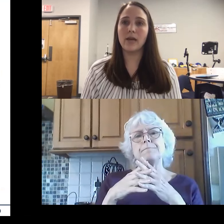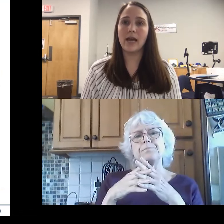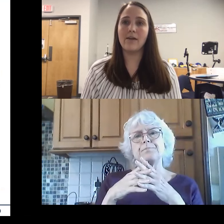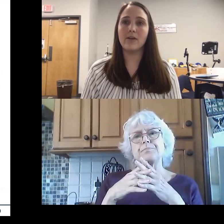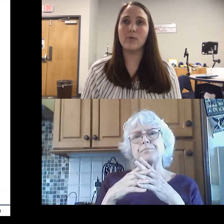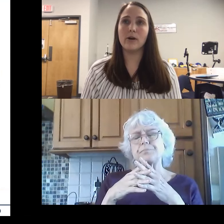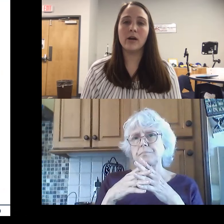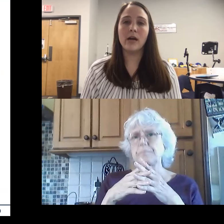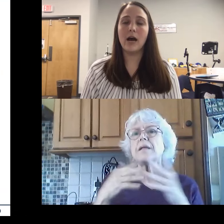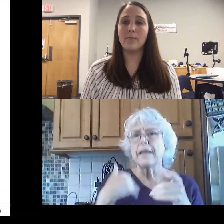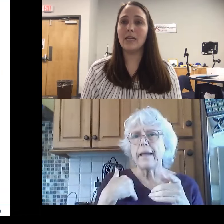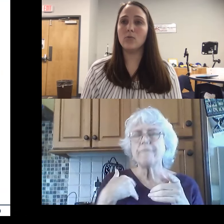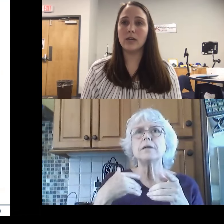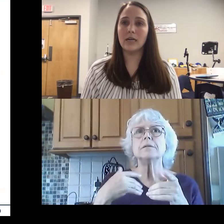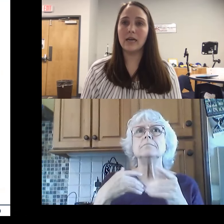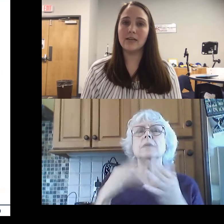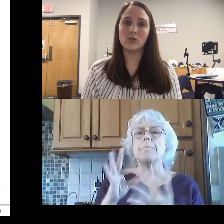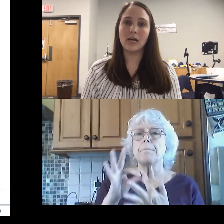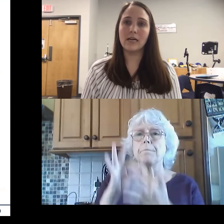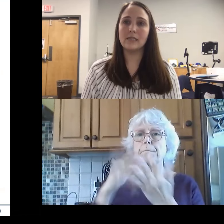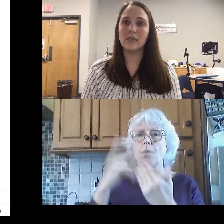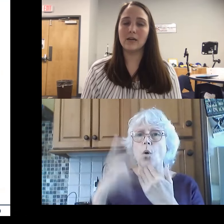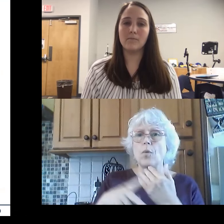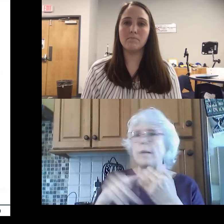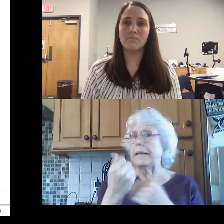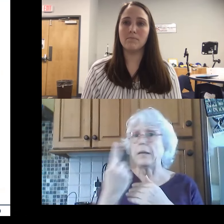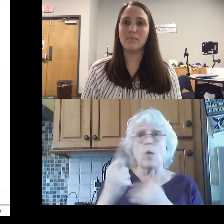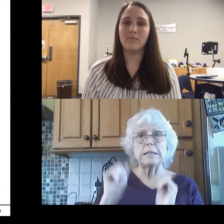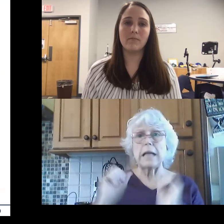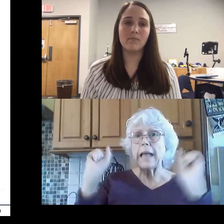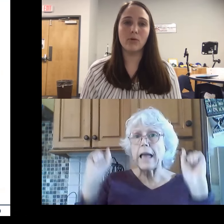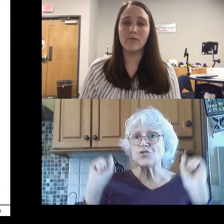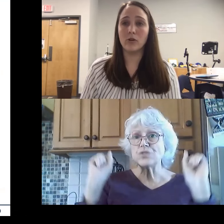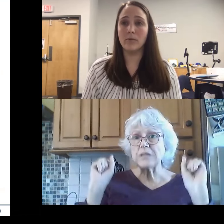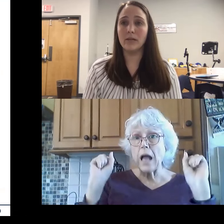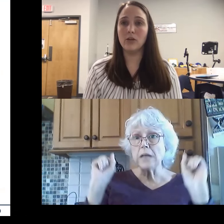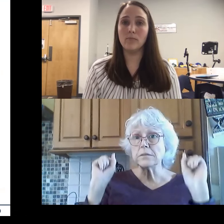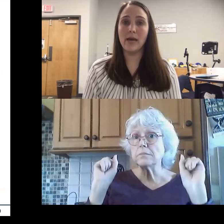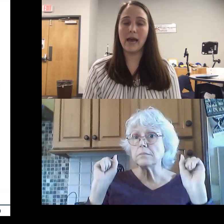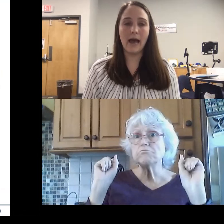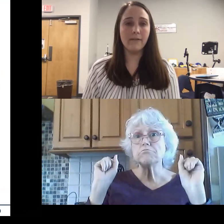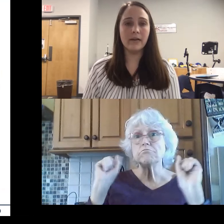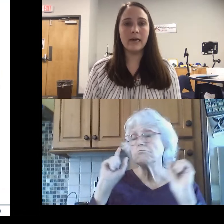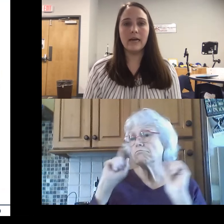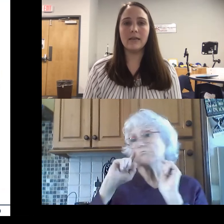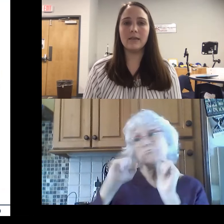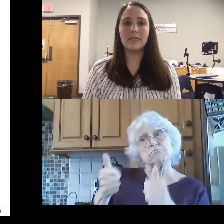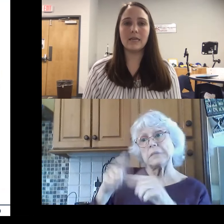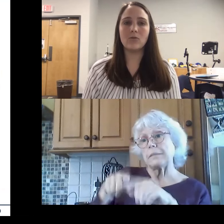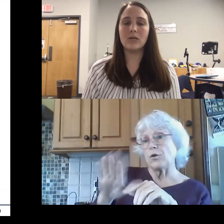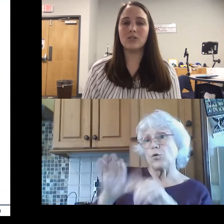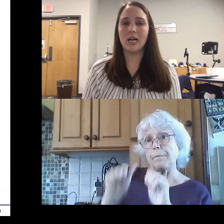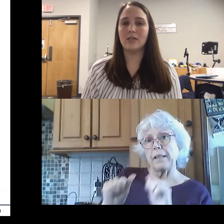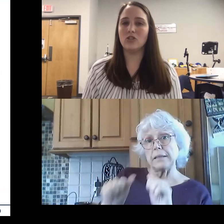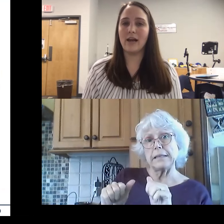program. They have it where, um, anyone can exercise, um, whatever ability you may have. And then